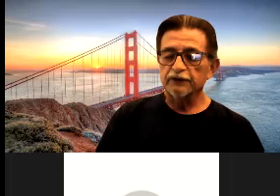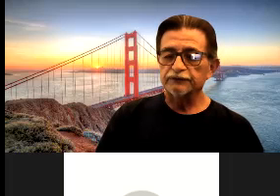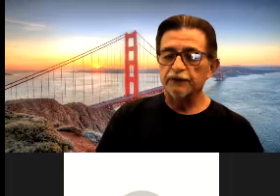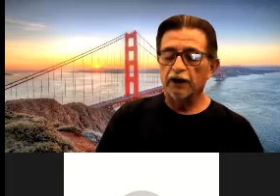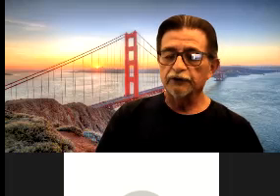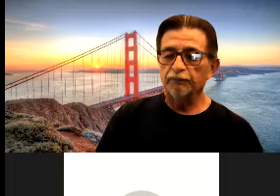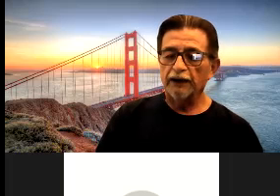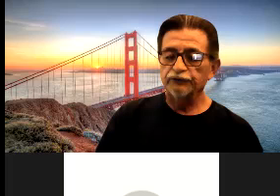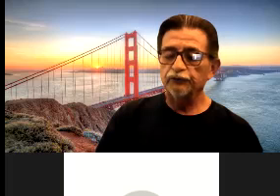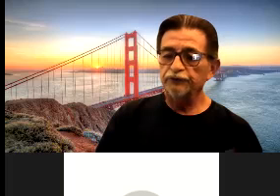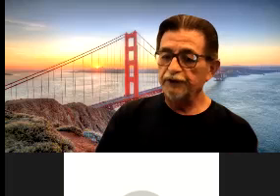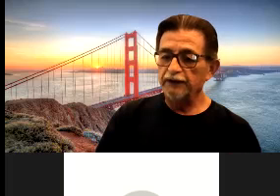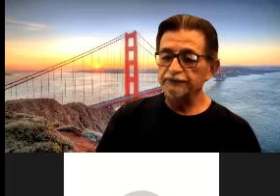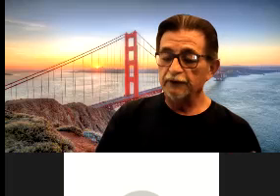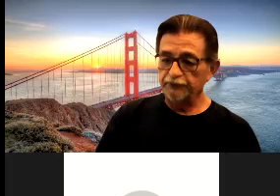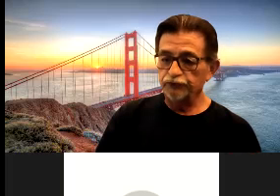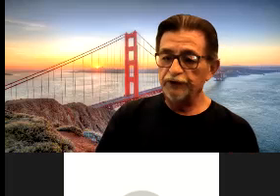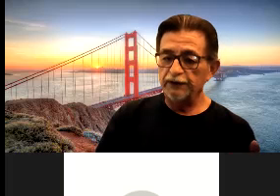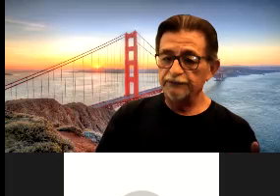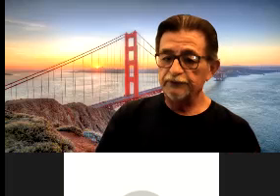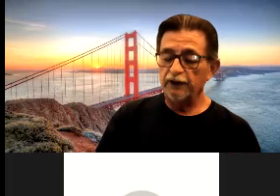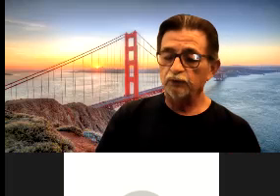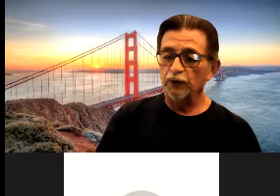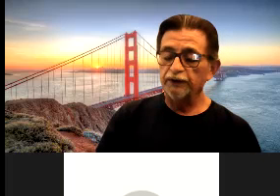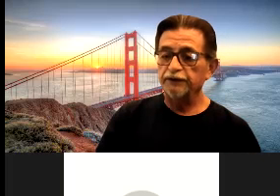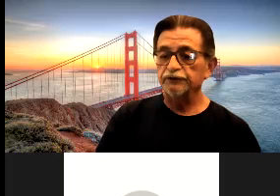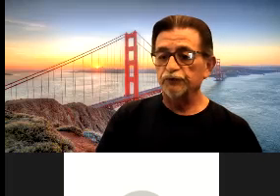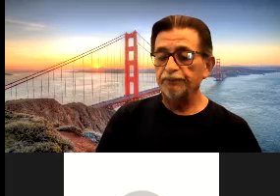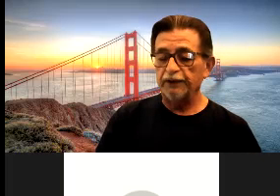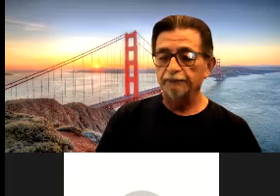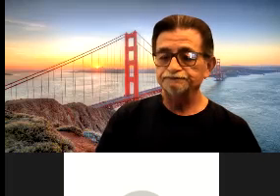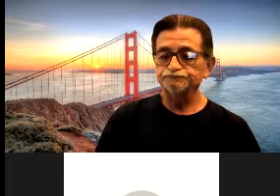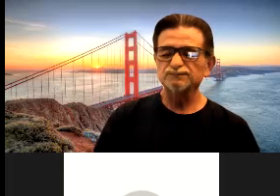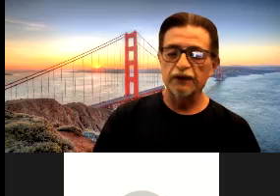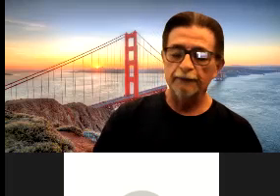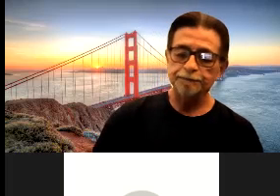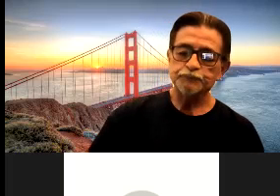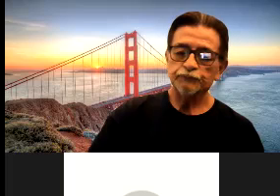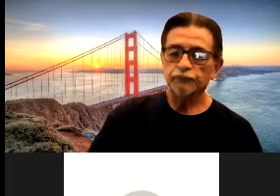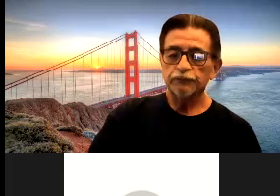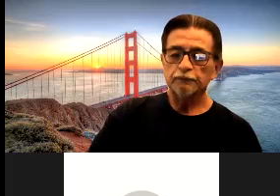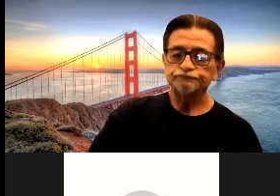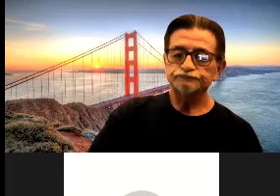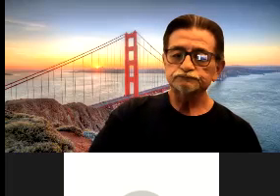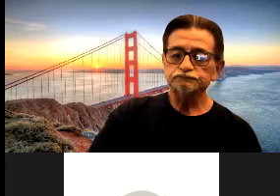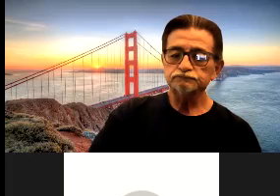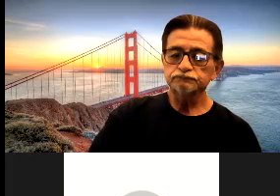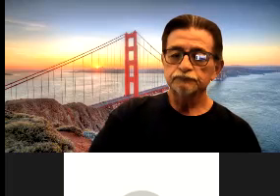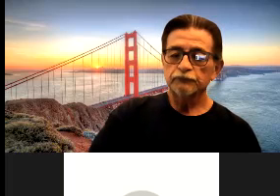valence electrons occupy 2 in the s of the 3s and 1 in the 3p. Okay.